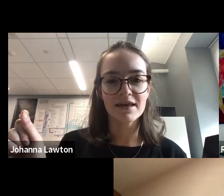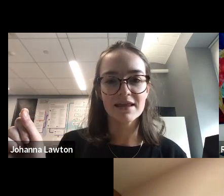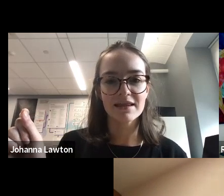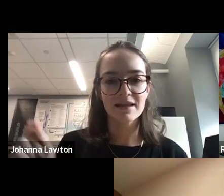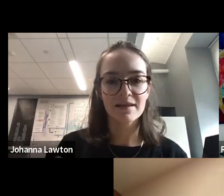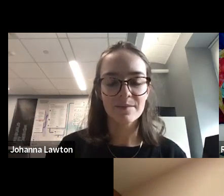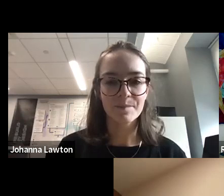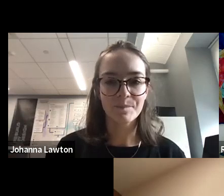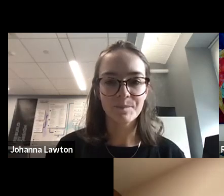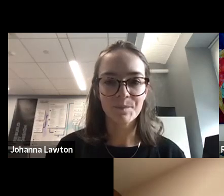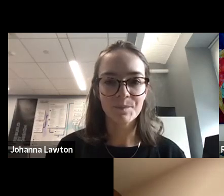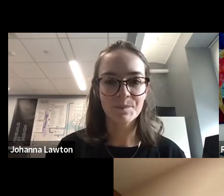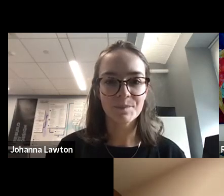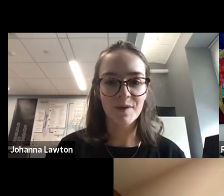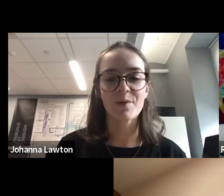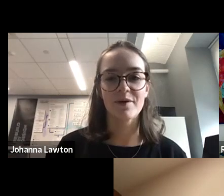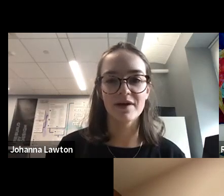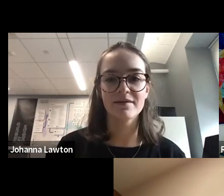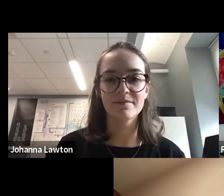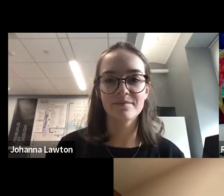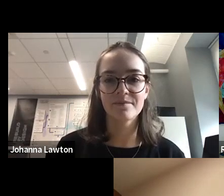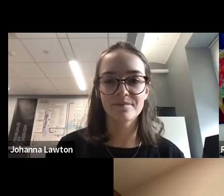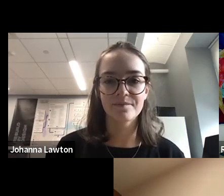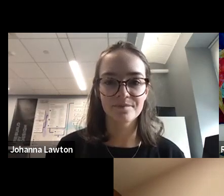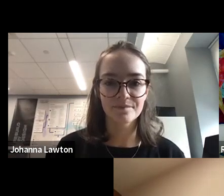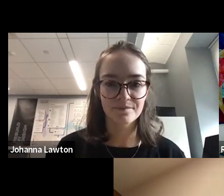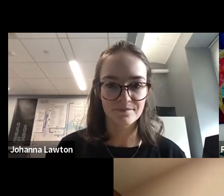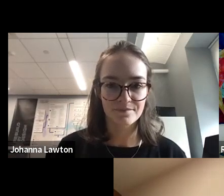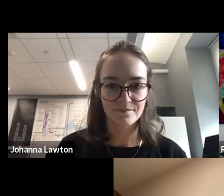be. Oh, wait, it just came up. Oh, perfect.